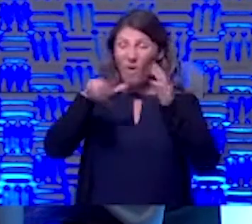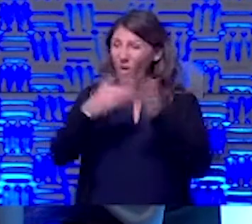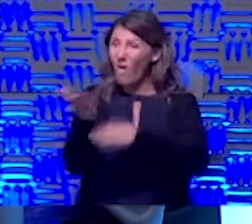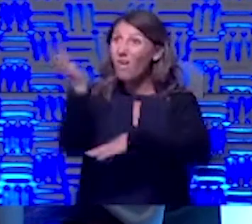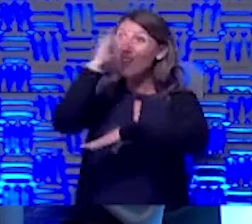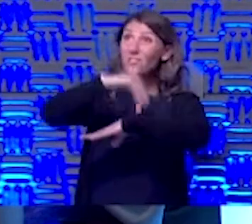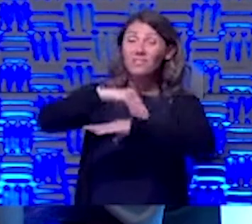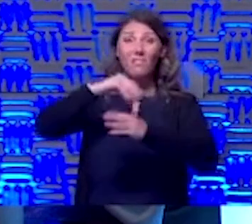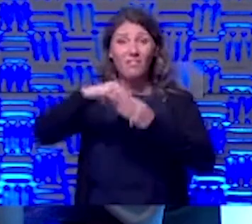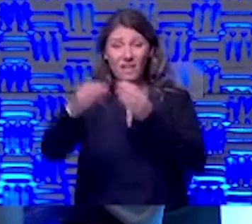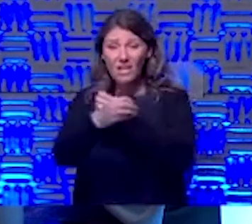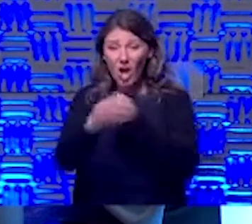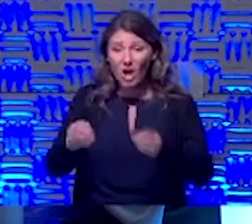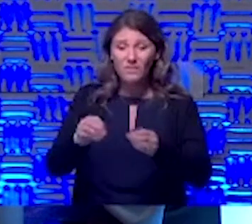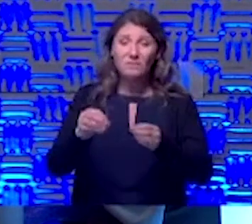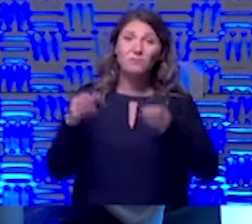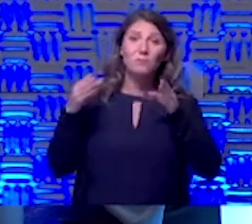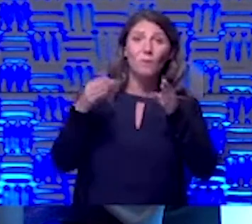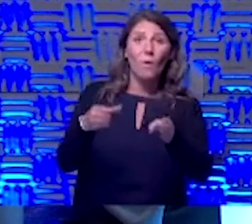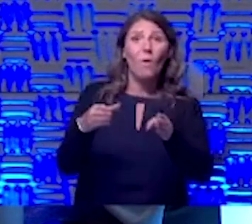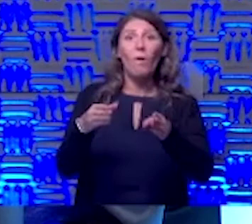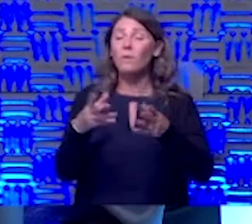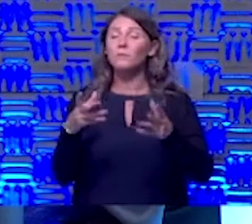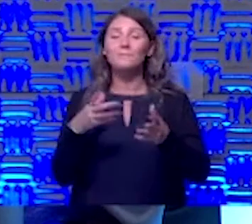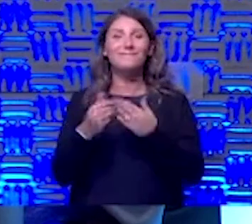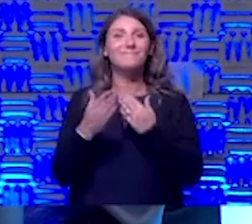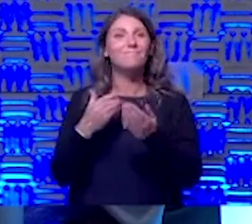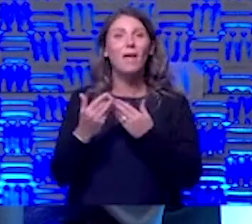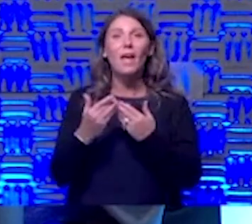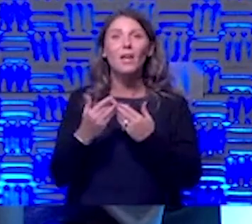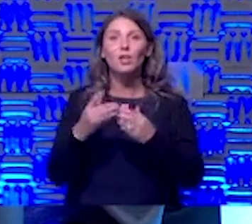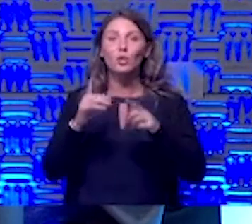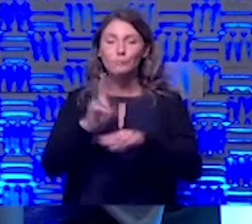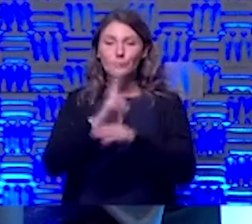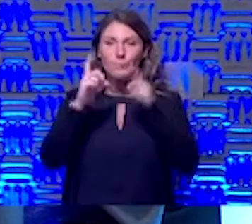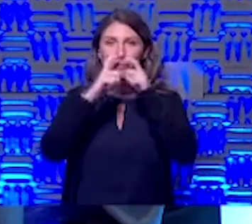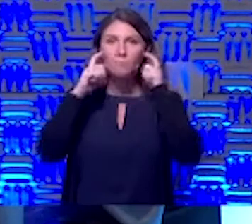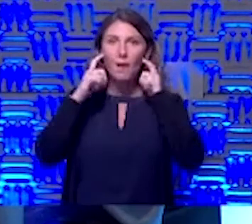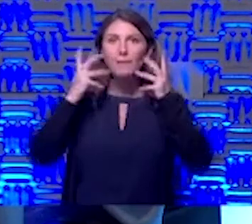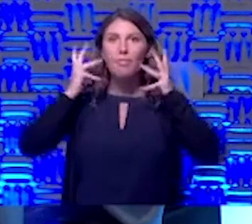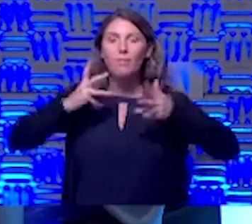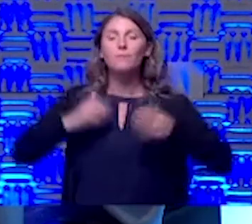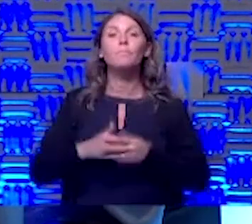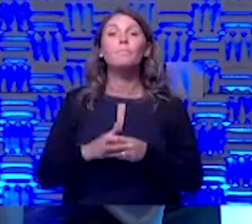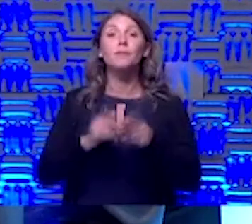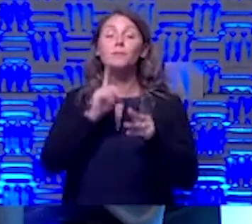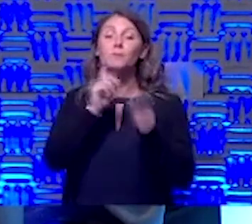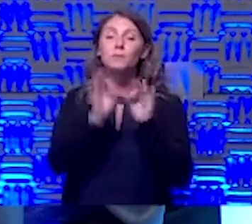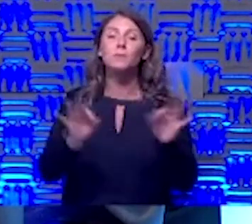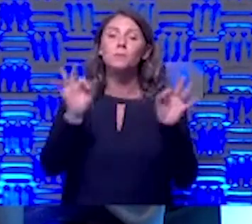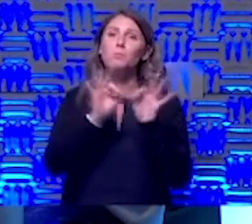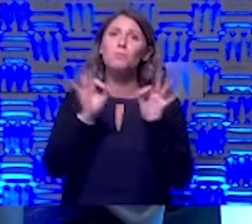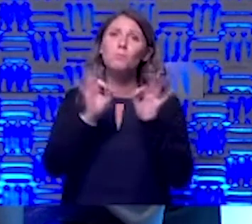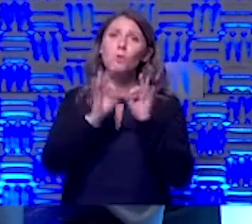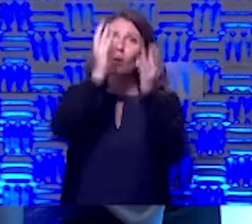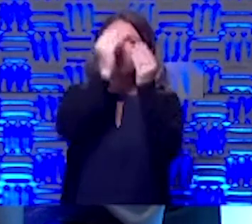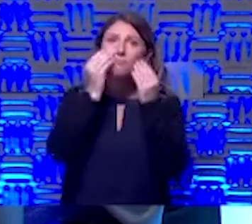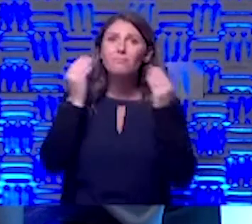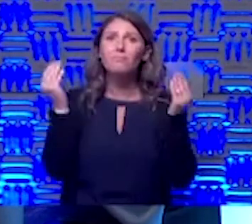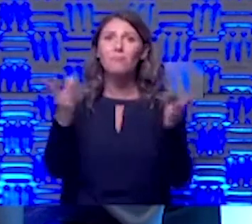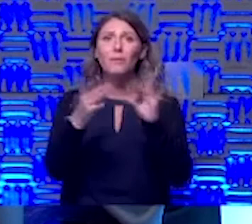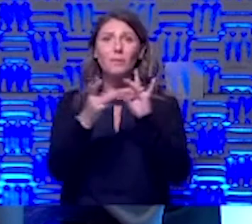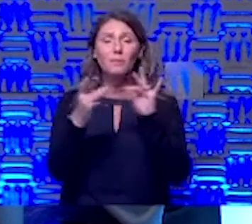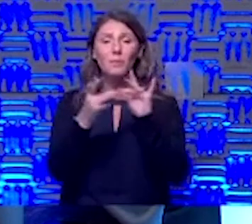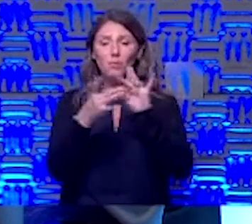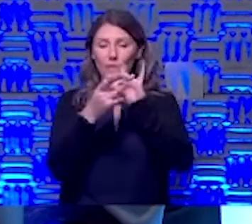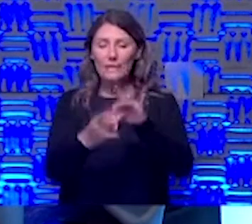offices, even in the halls. So that's very important to do. We need to really continue to get our message out, as was done here today,